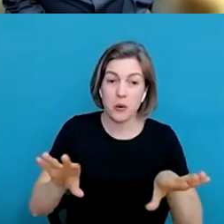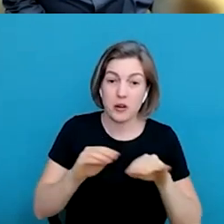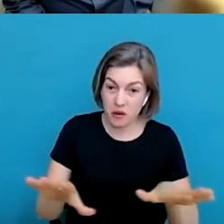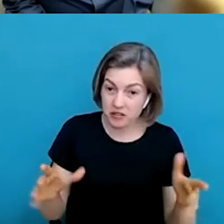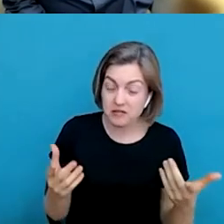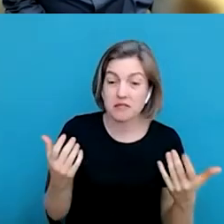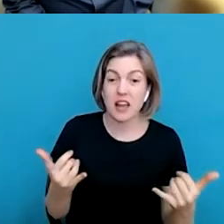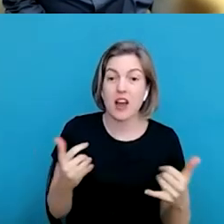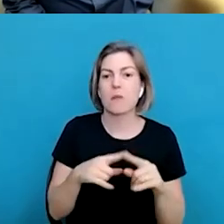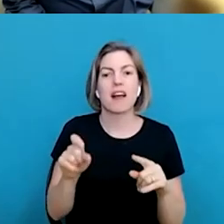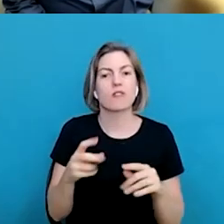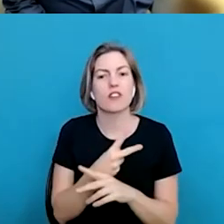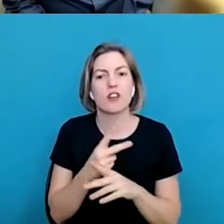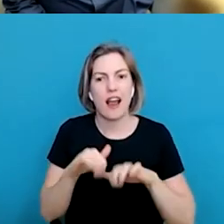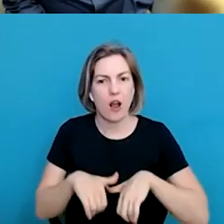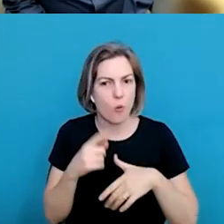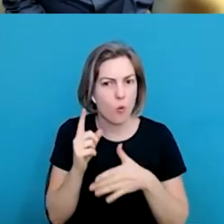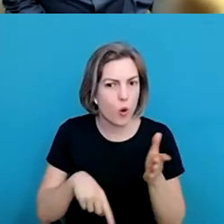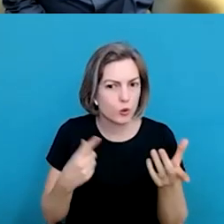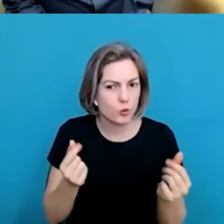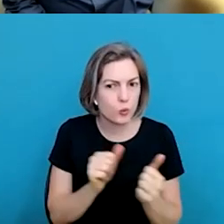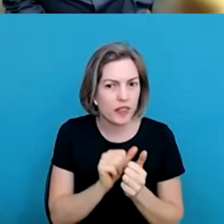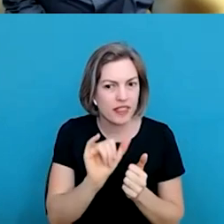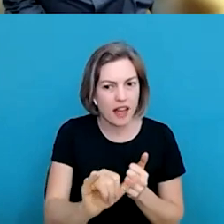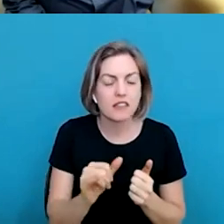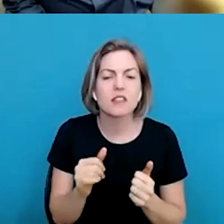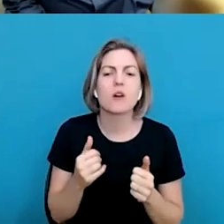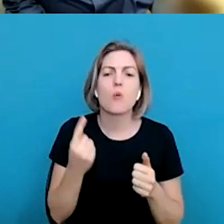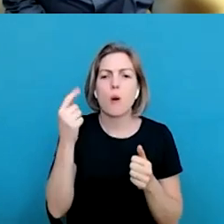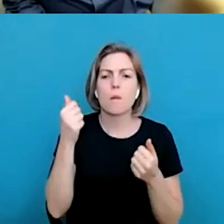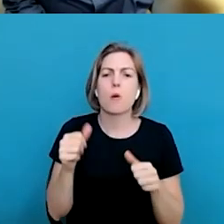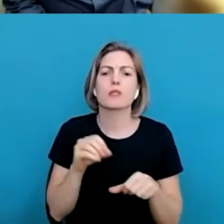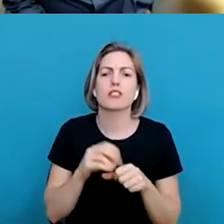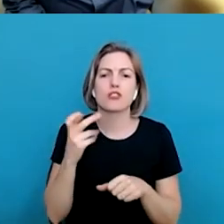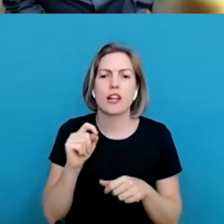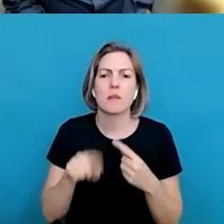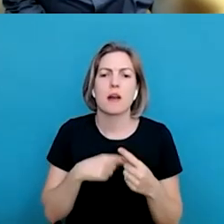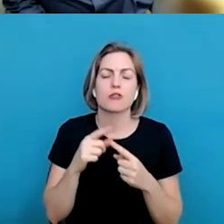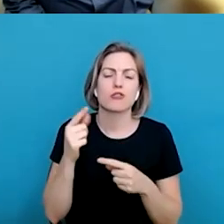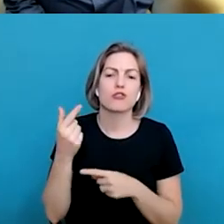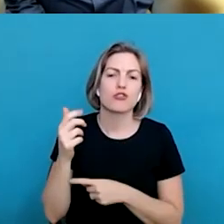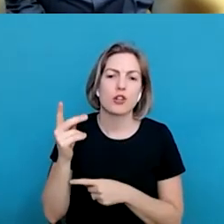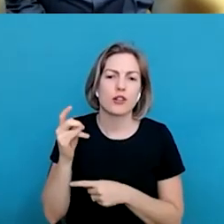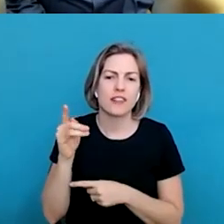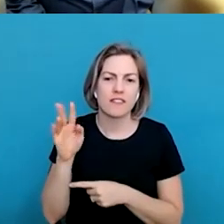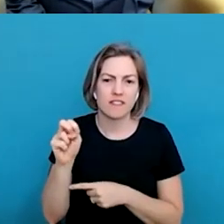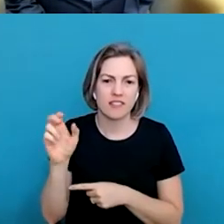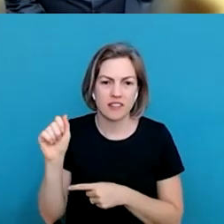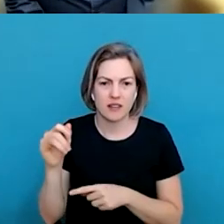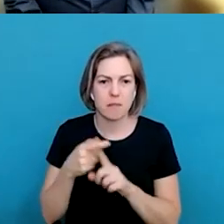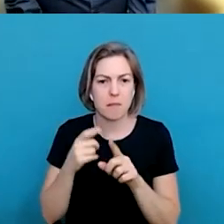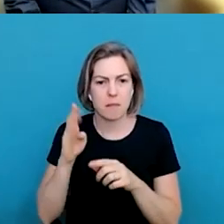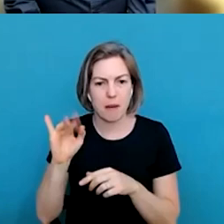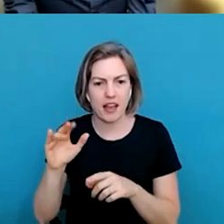do with it. So there's a post in the chat actually about using generative AI by Andreas Forslund to design